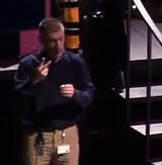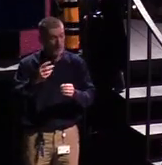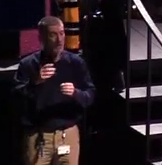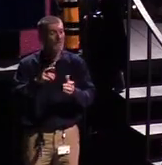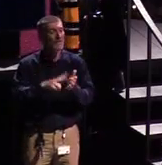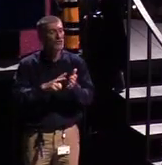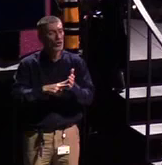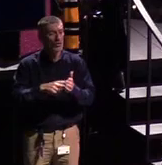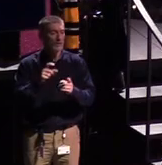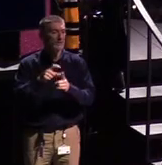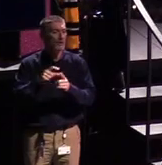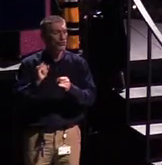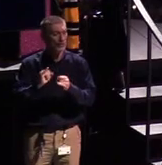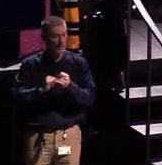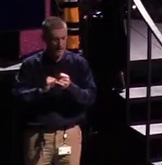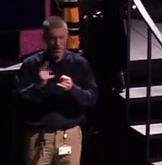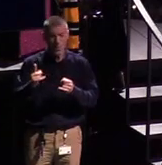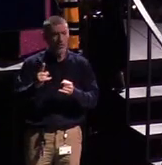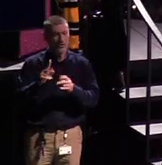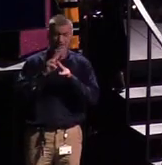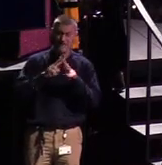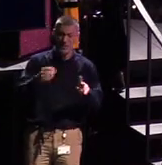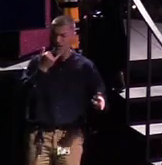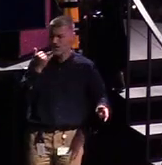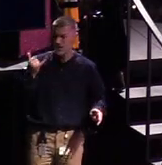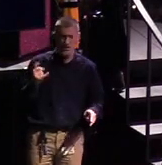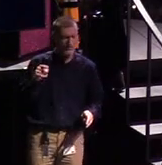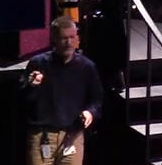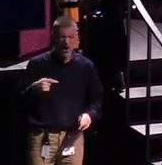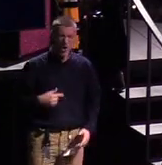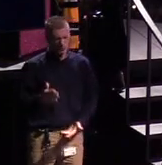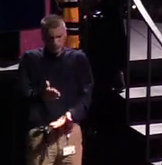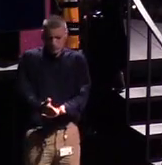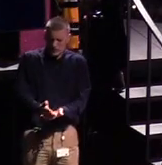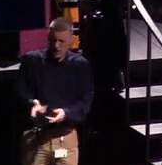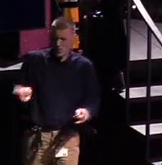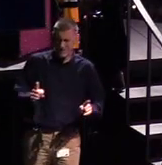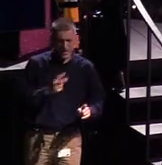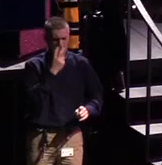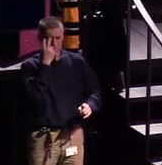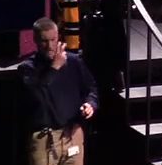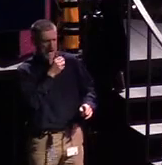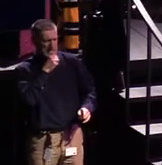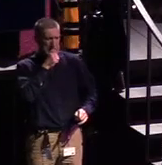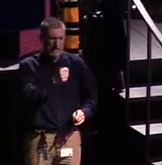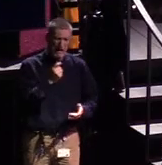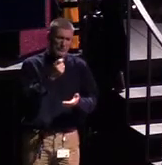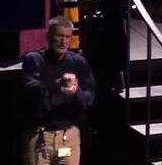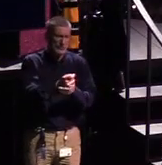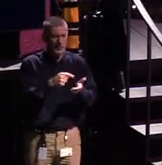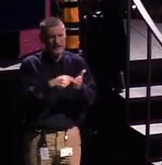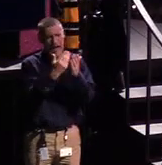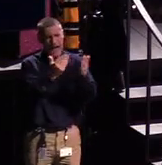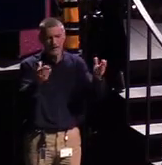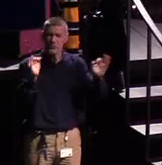and biscuit a viewer complaint but surely you might as well have a blind man sue Tate Modern because